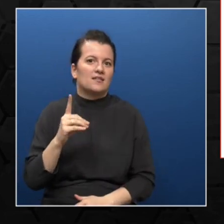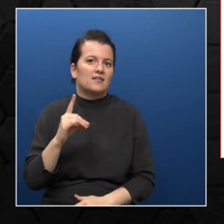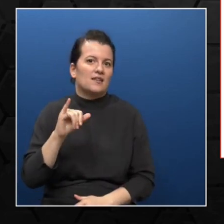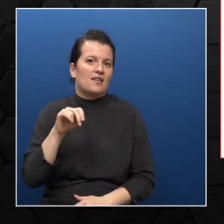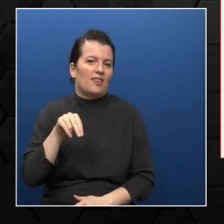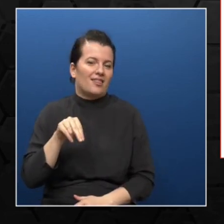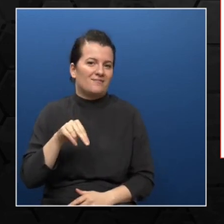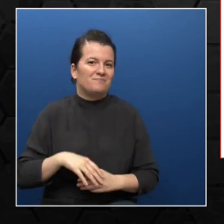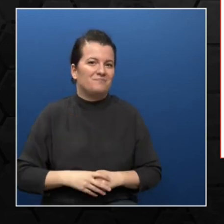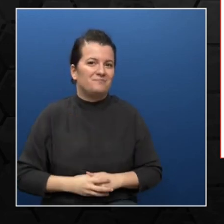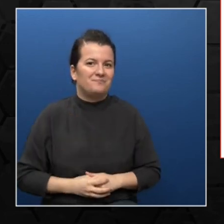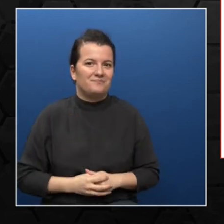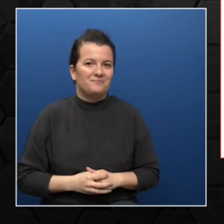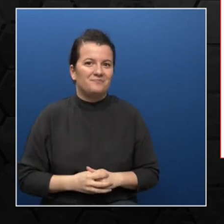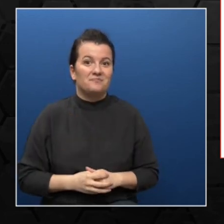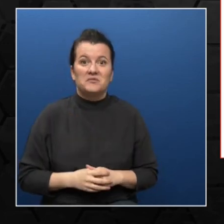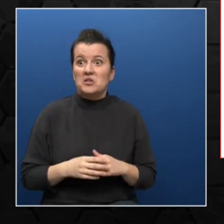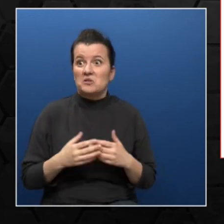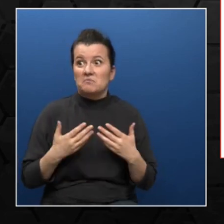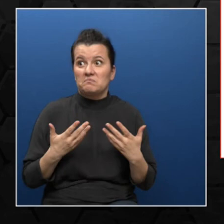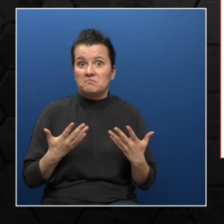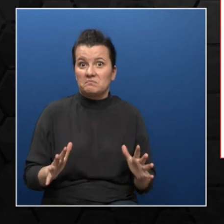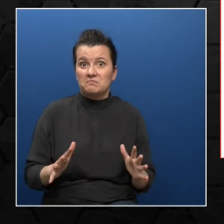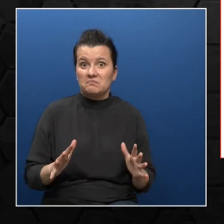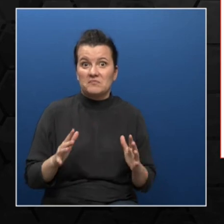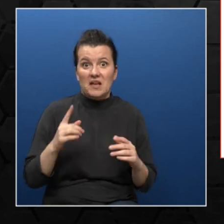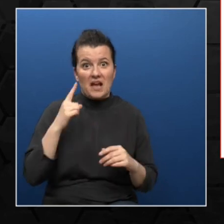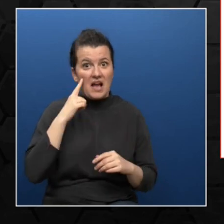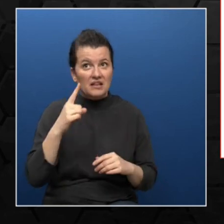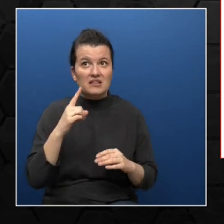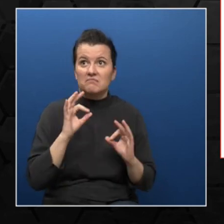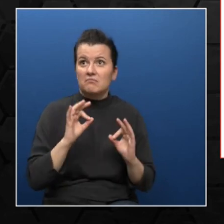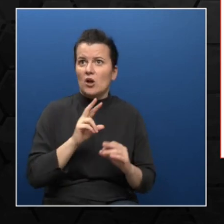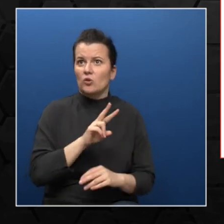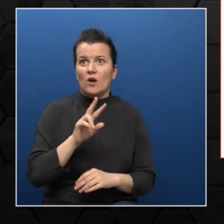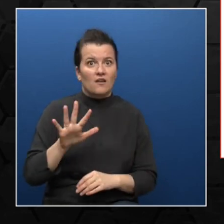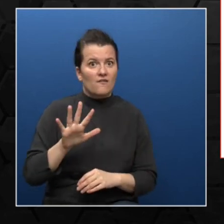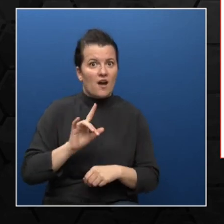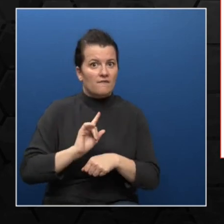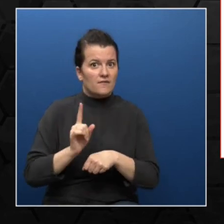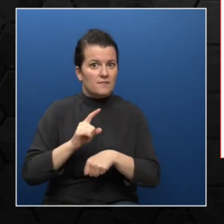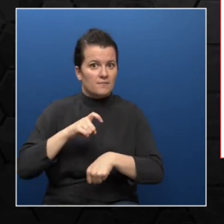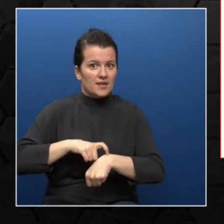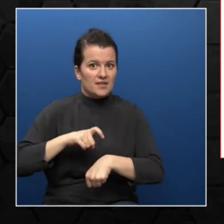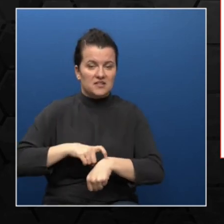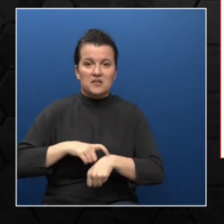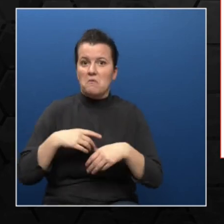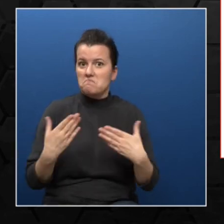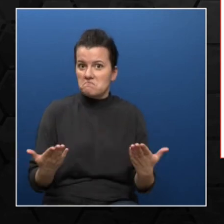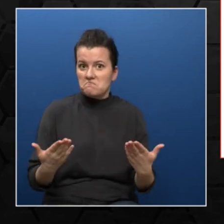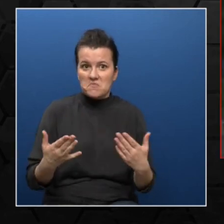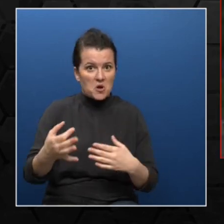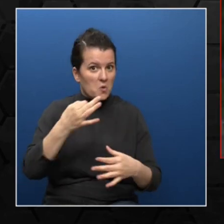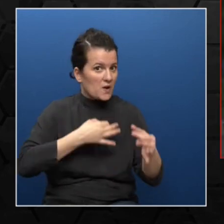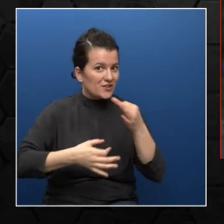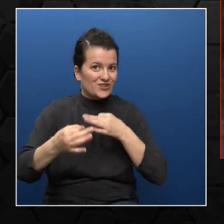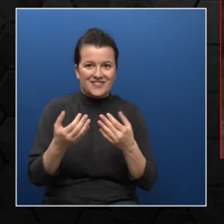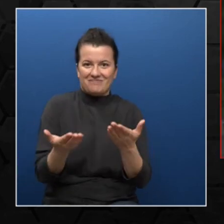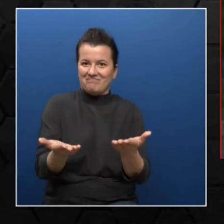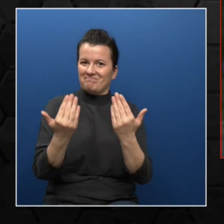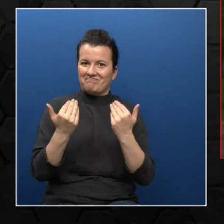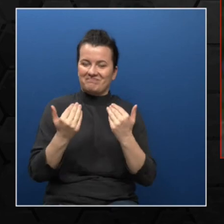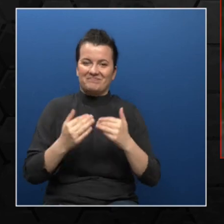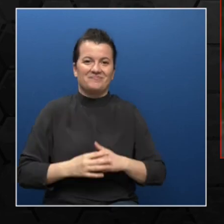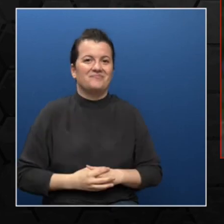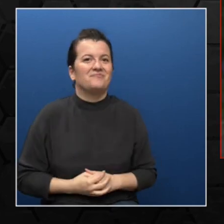So that's it. I think I finished in my stipulated time of 25 minutes. I can take questions now. Would love to maybe take a